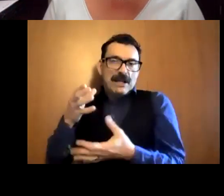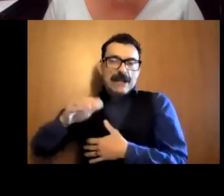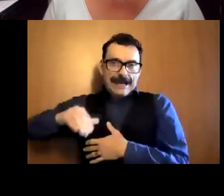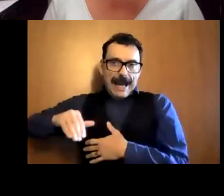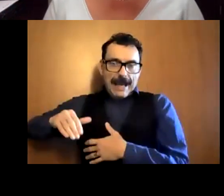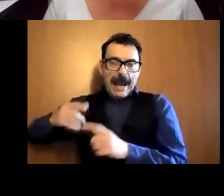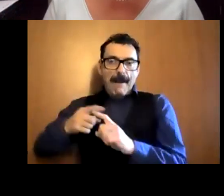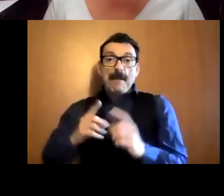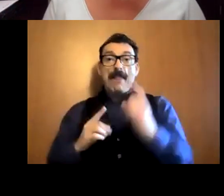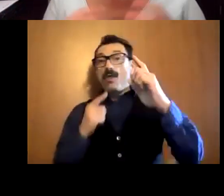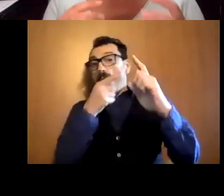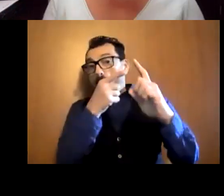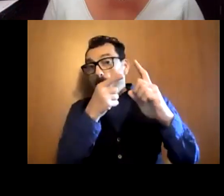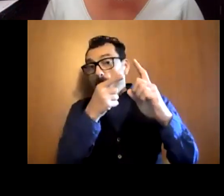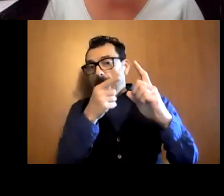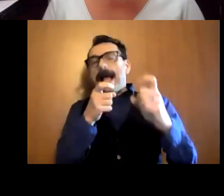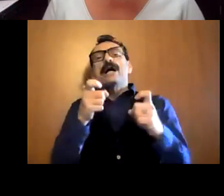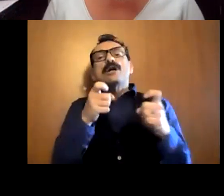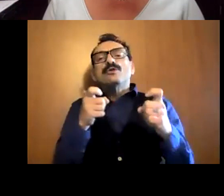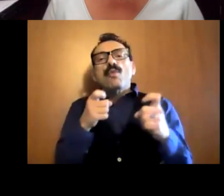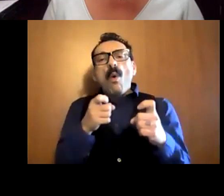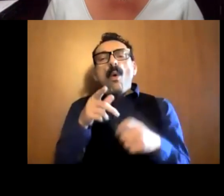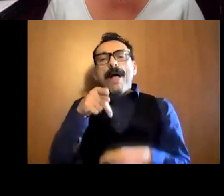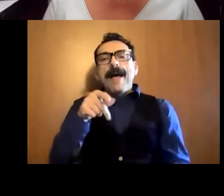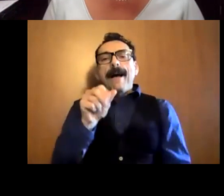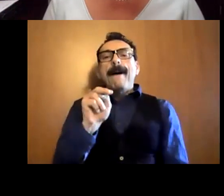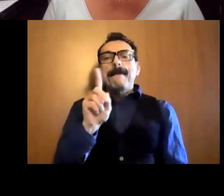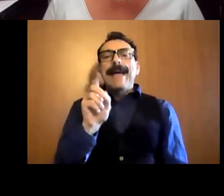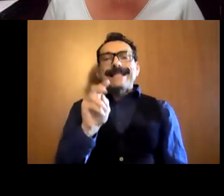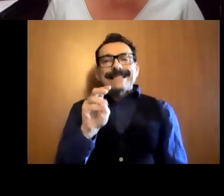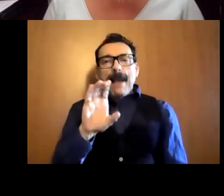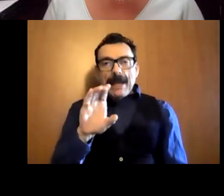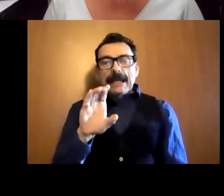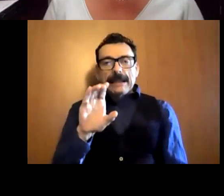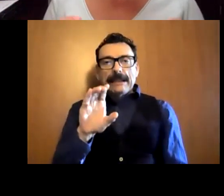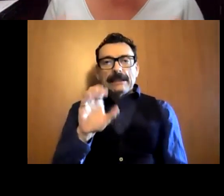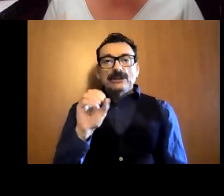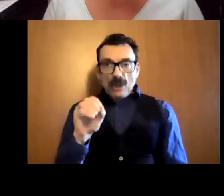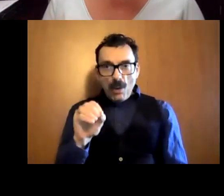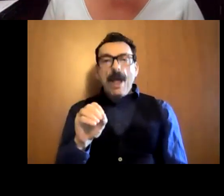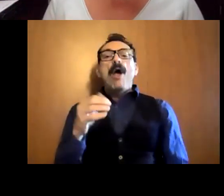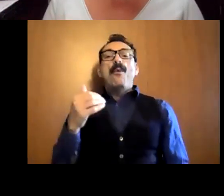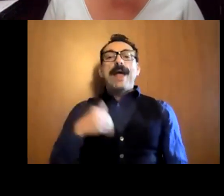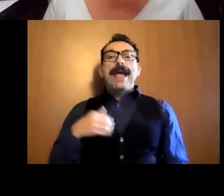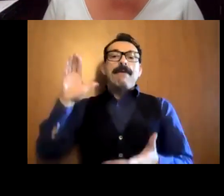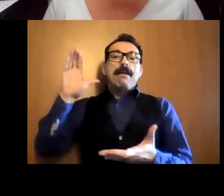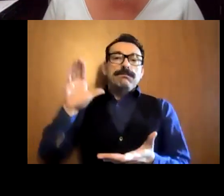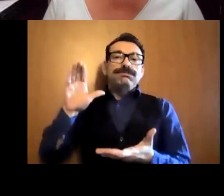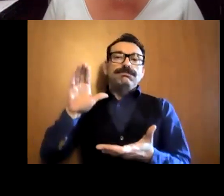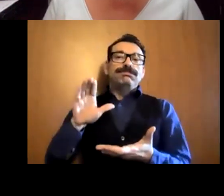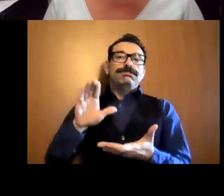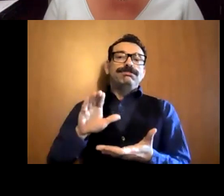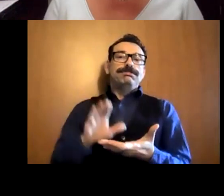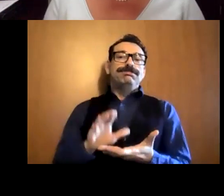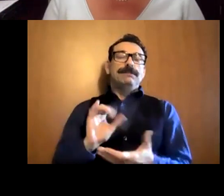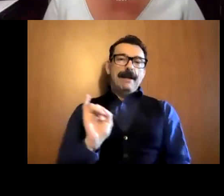of the current pandemic and that we get these numbers down so that we are having very isolated cases of new infections in the future. And the only way to